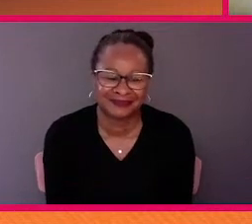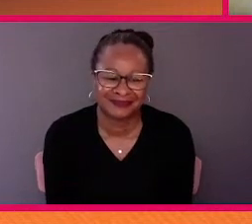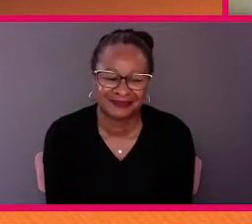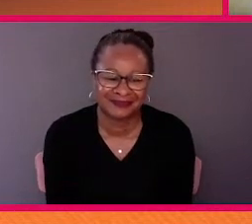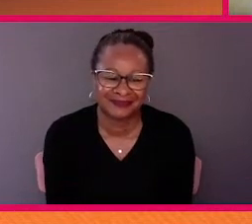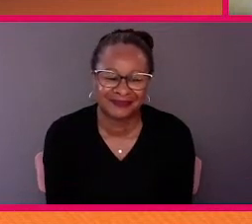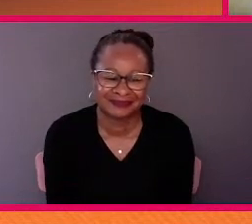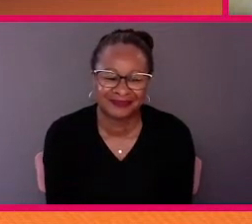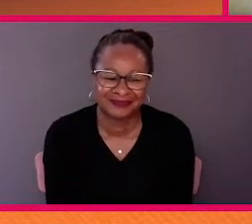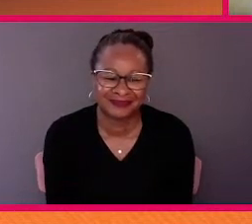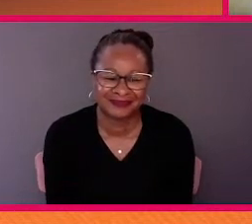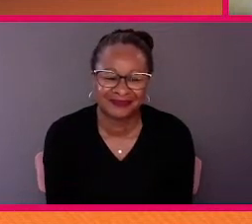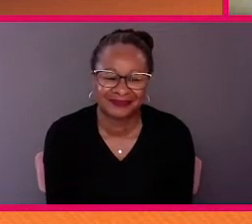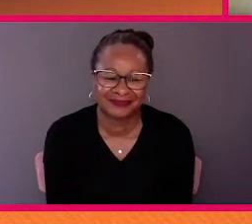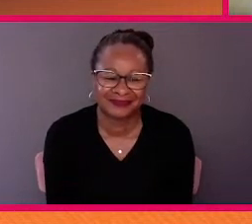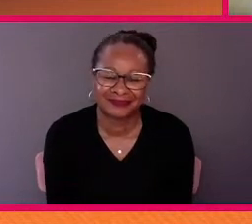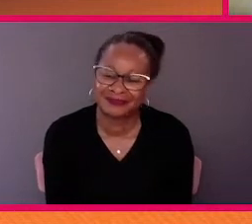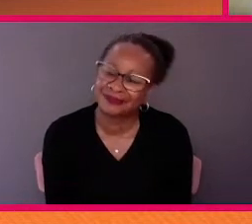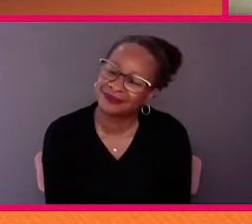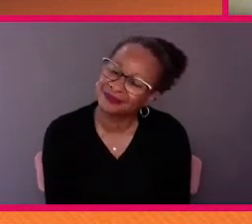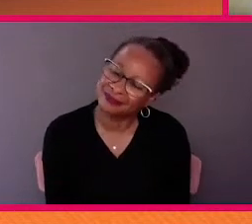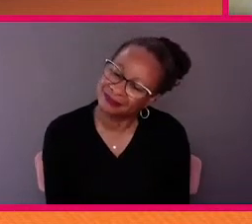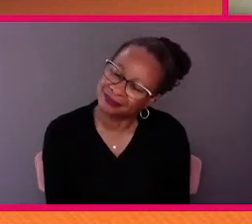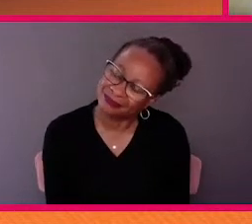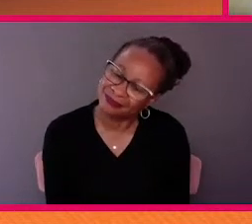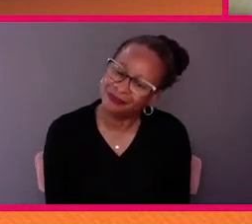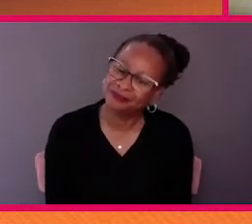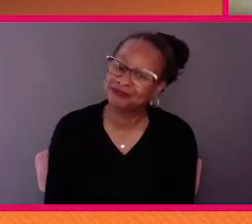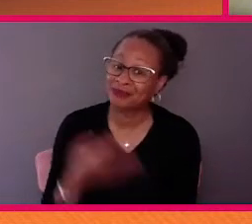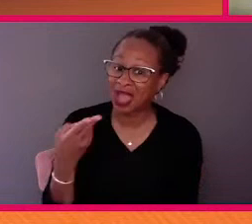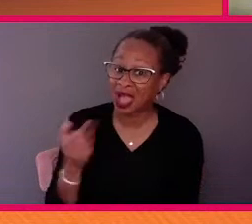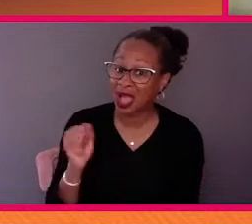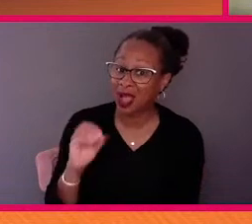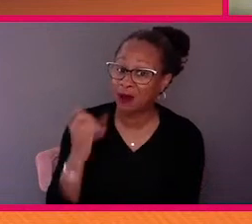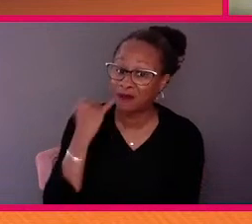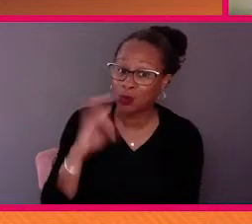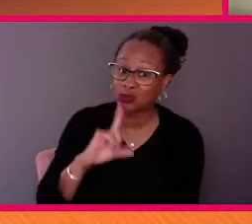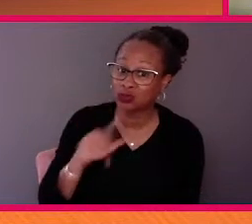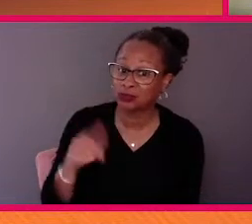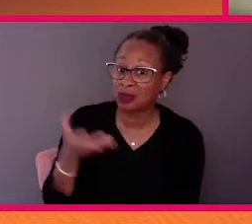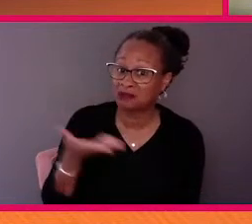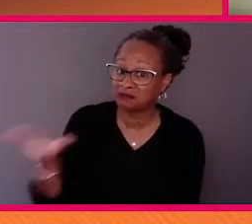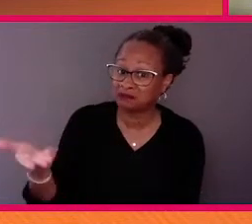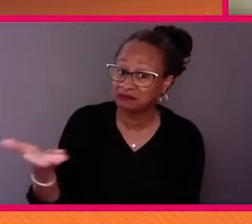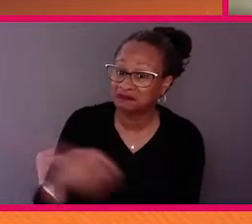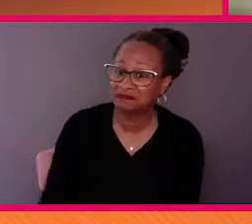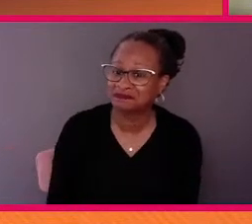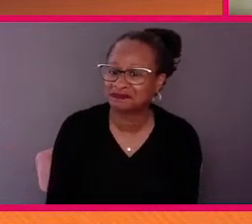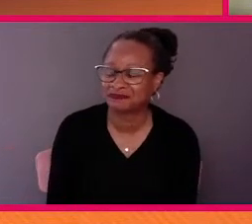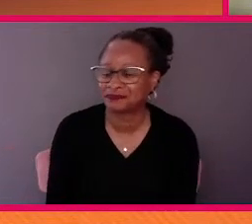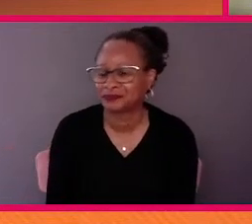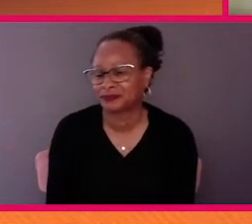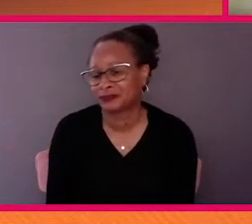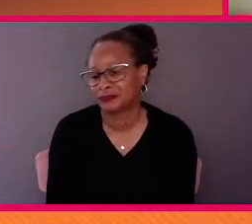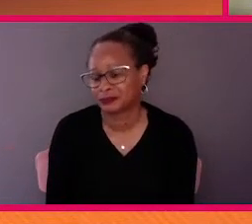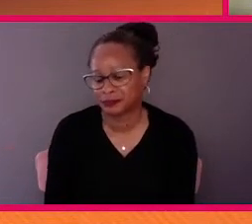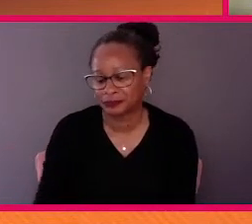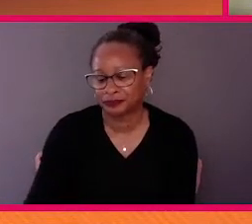Hao, I want to give you space if you wanted to also respond as well to this question. Yeah, I would just also want to echo what Dusty